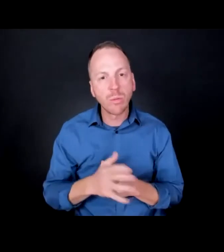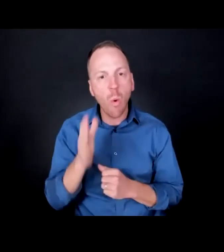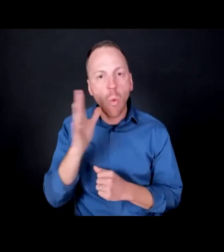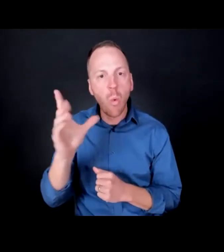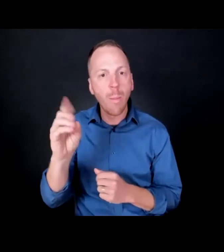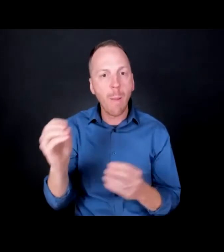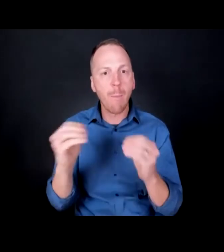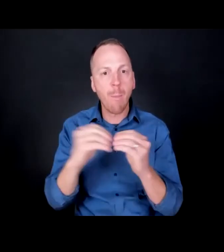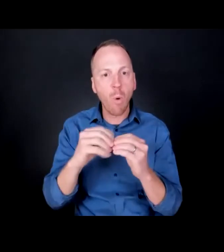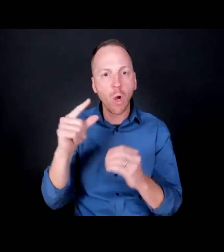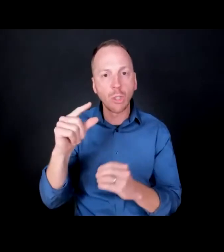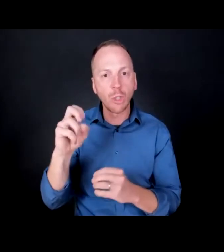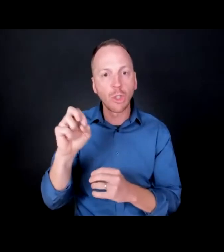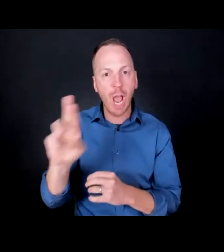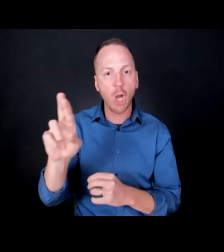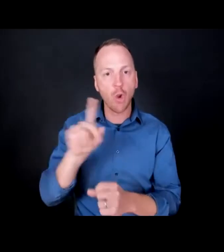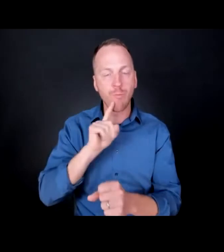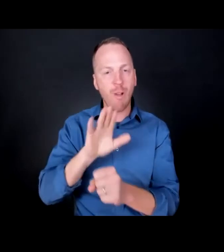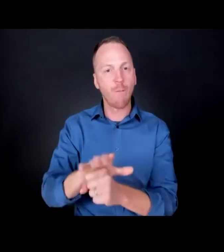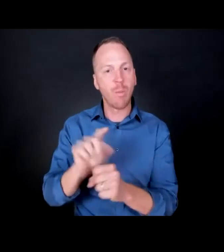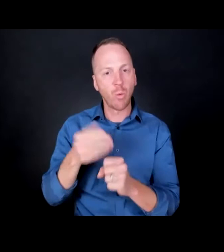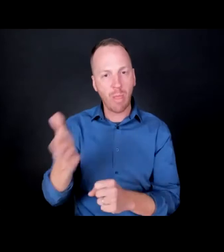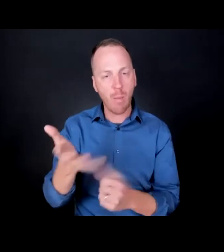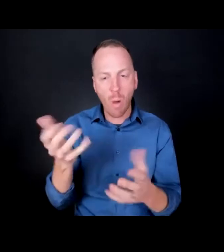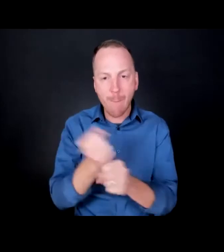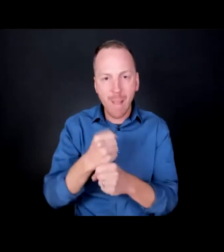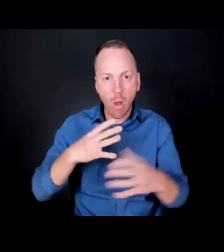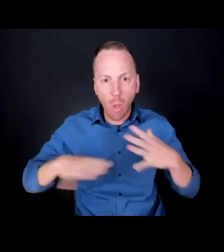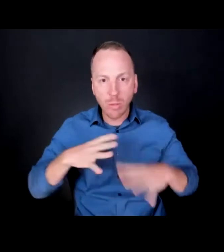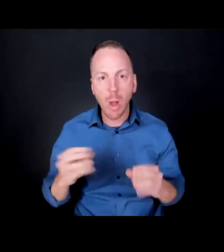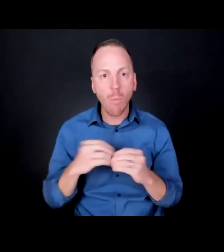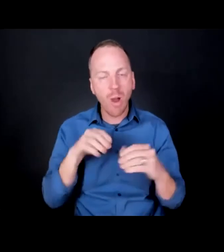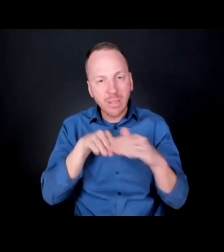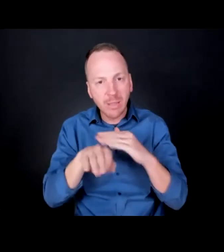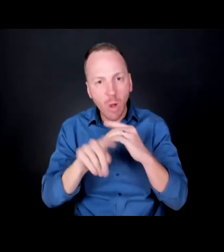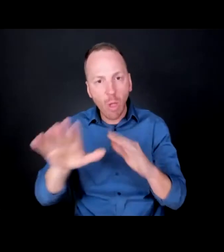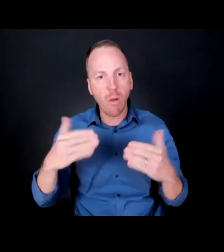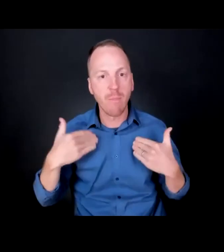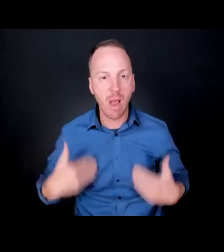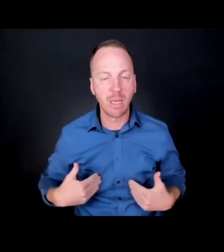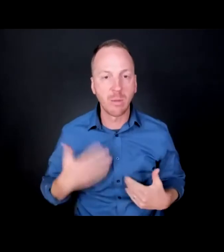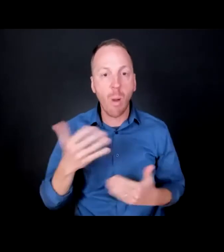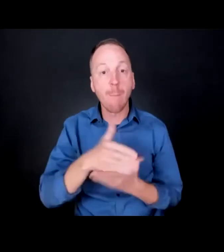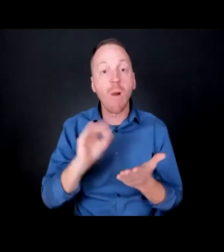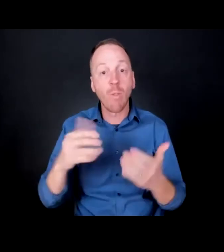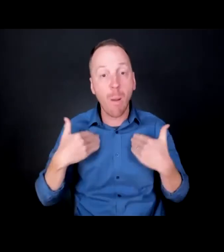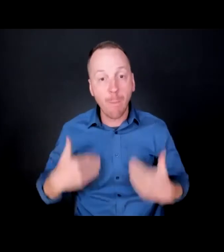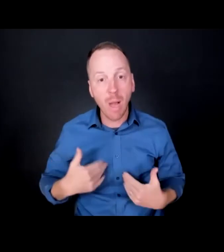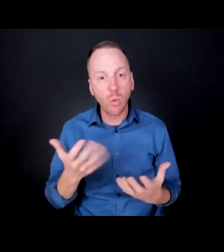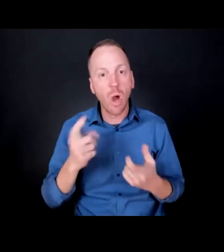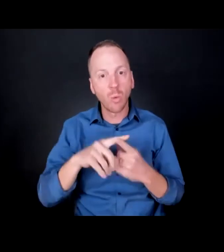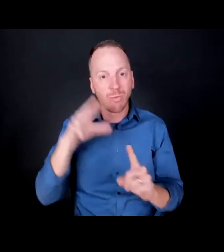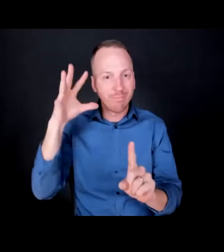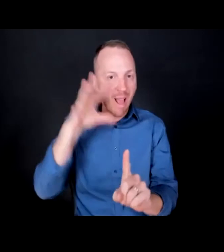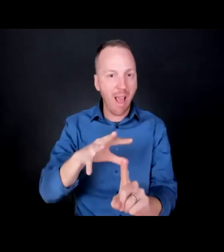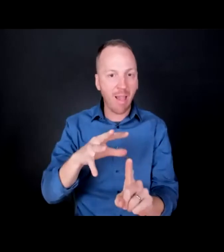be more gender affirming to them, what would make clothing more accessible to their bodies, what parts of their bodies they would like to